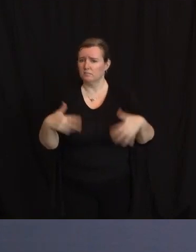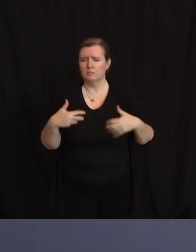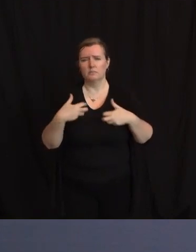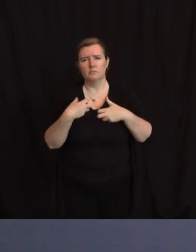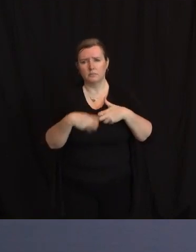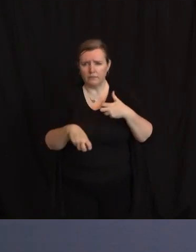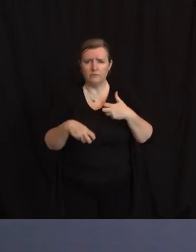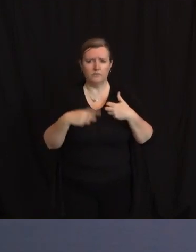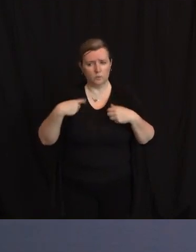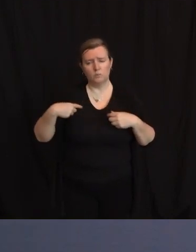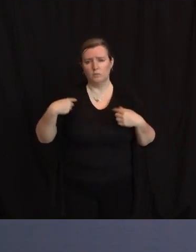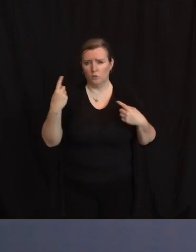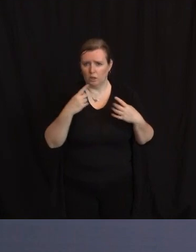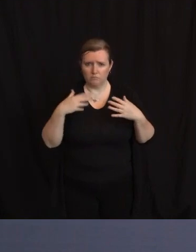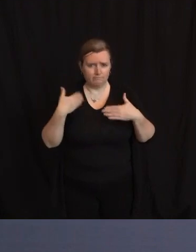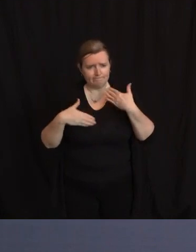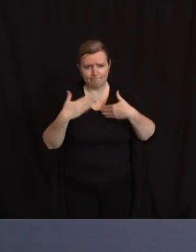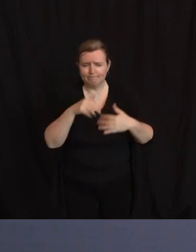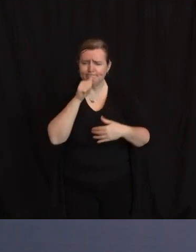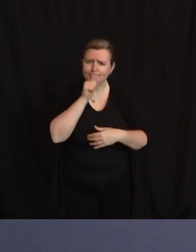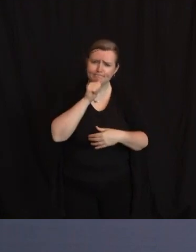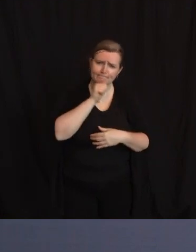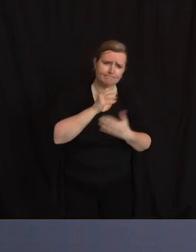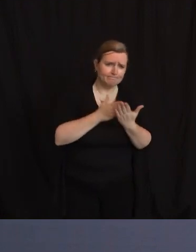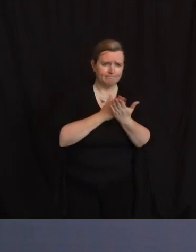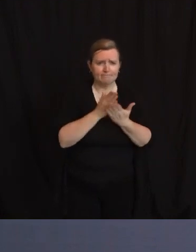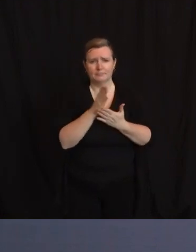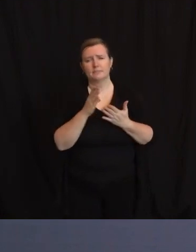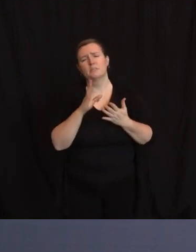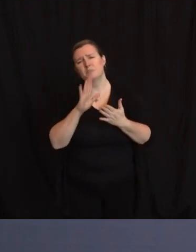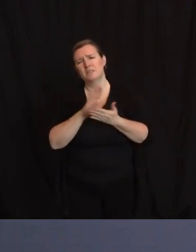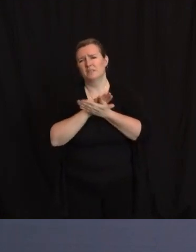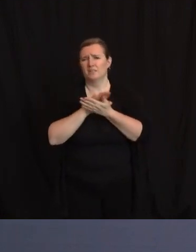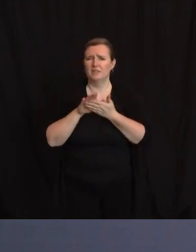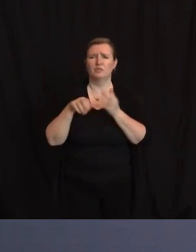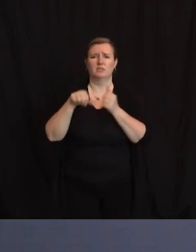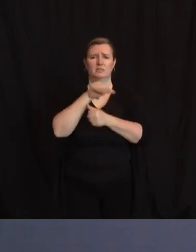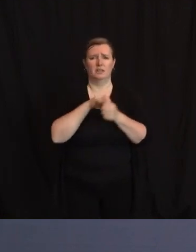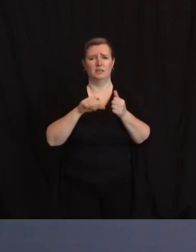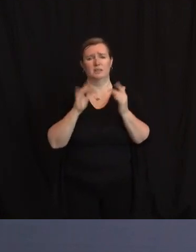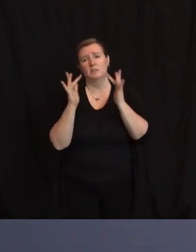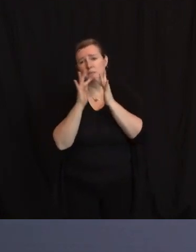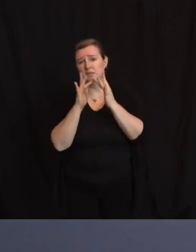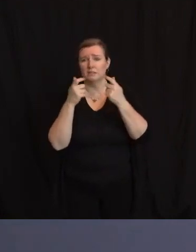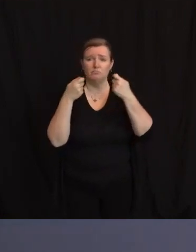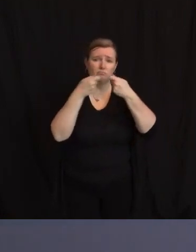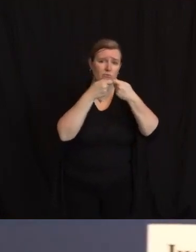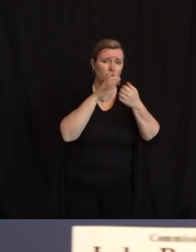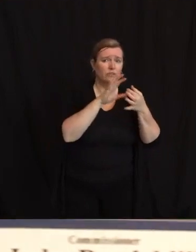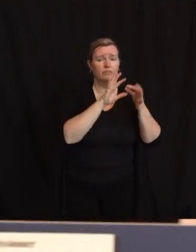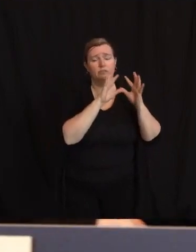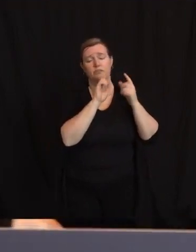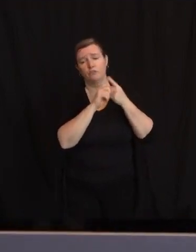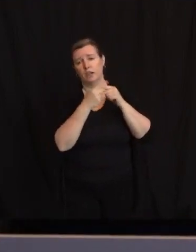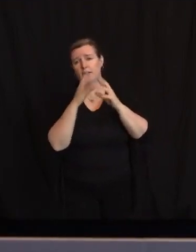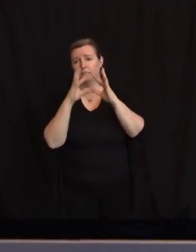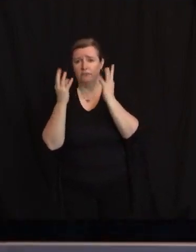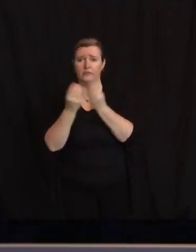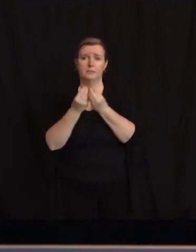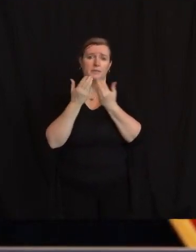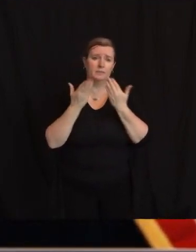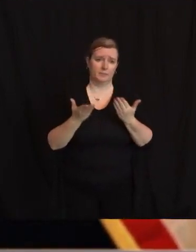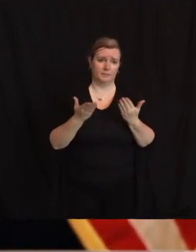us. Be patient and be kind to one another and stay connected. Thank you. Judy, thank you. A couple of quick